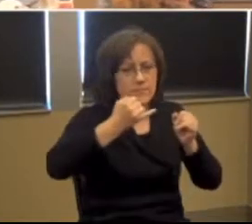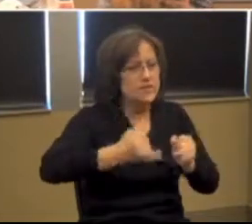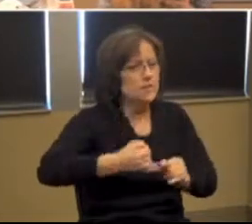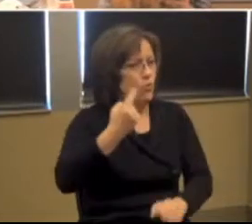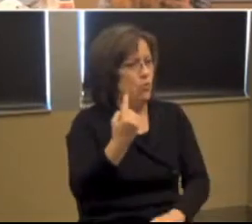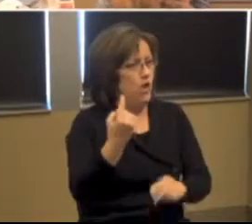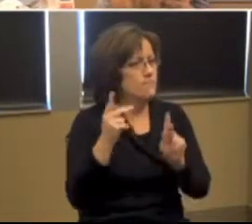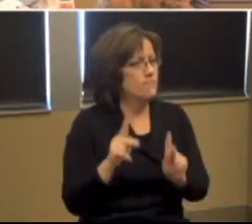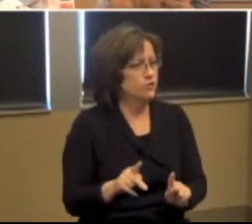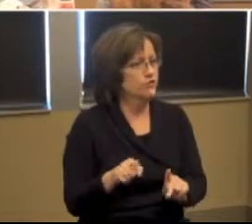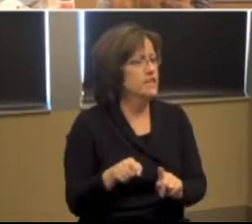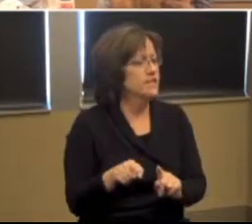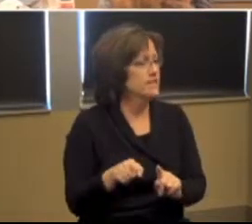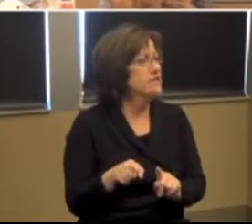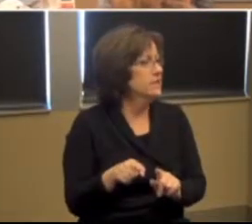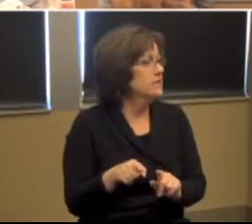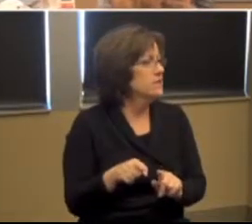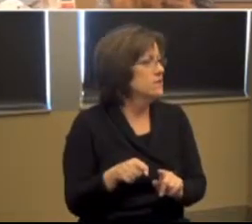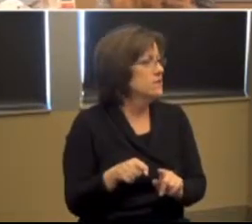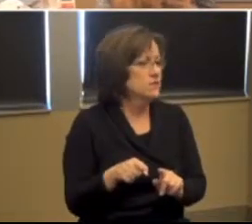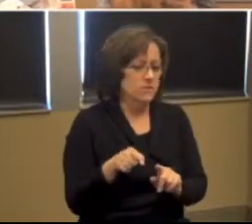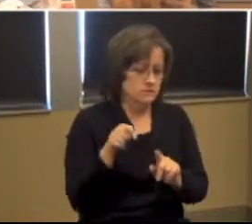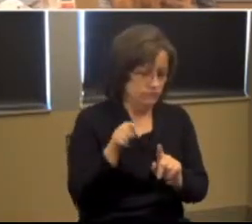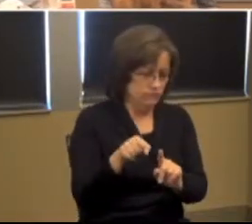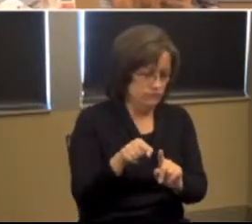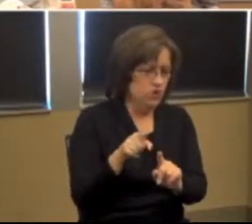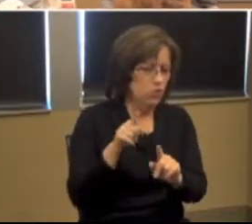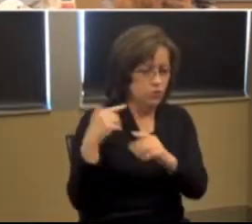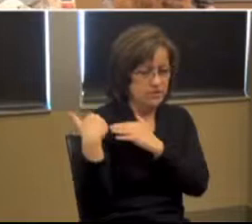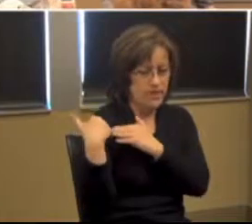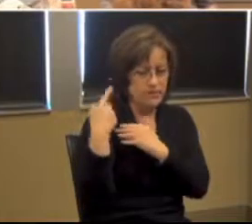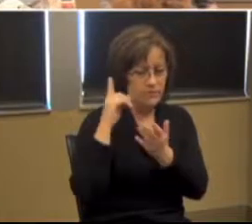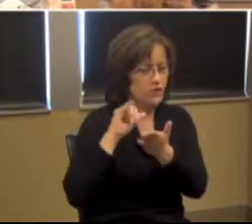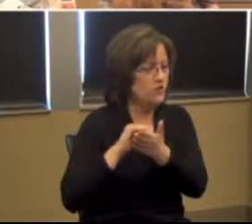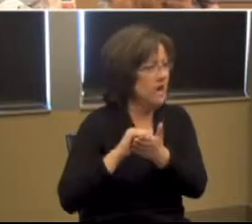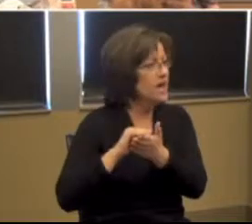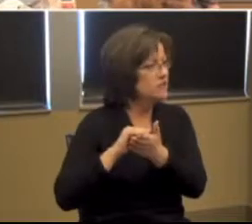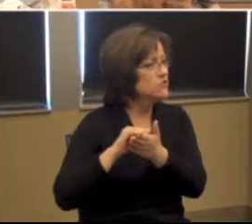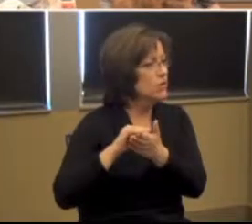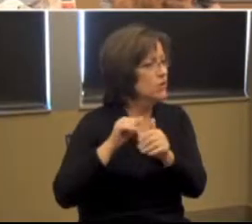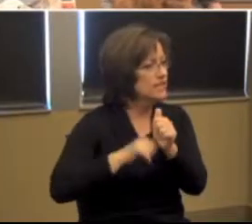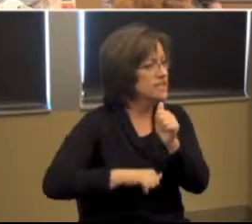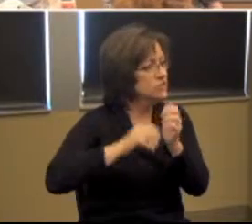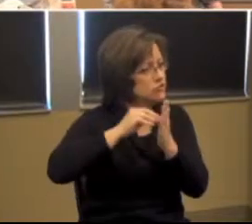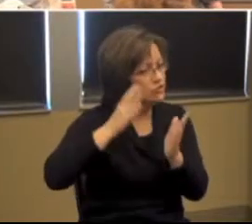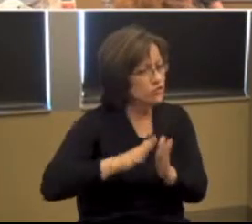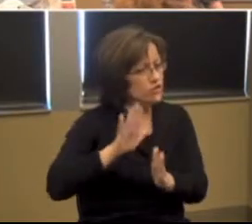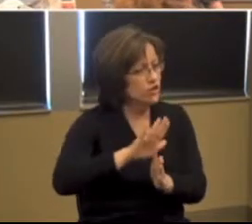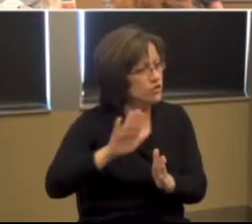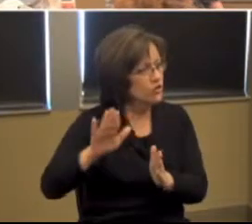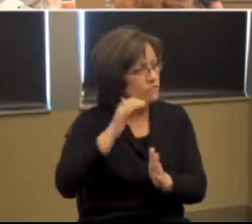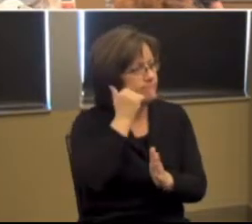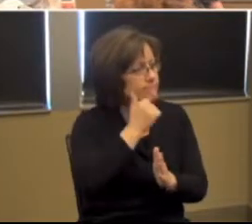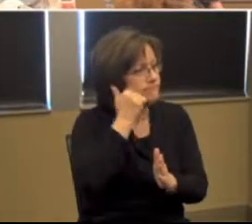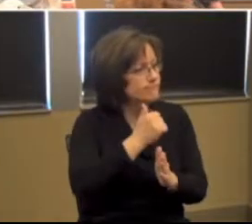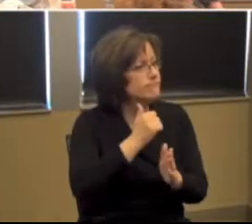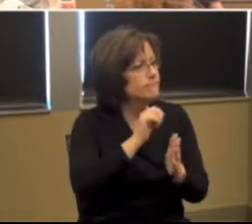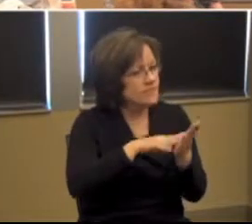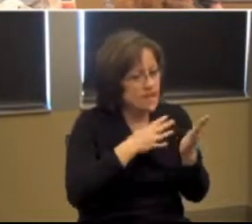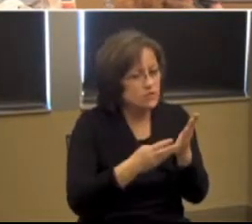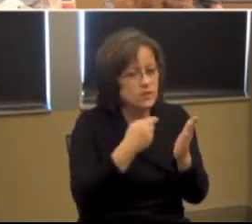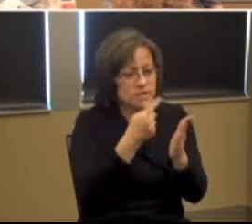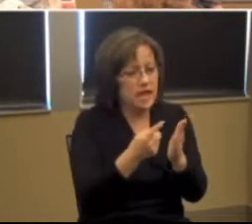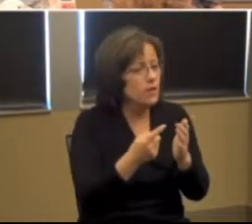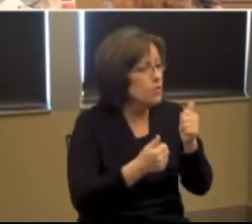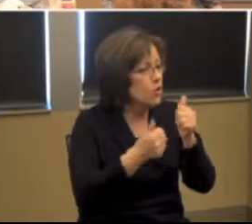like you were just saying, you make the student responsible for that. So the individual student's daily schedule tells them again what activities